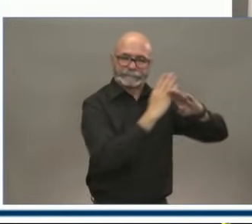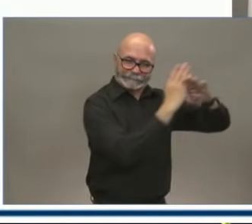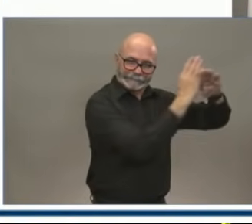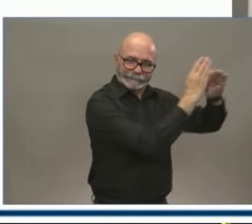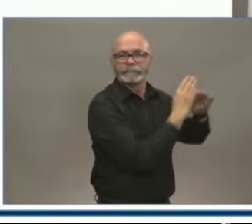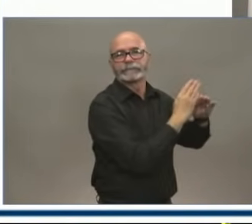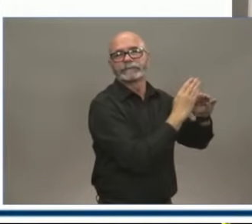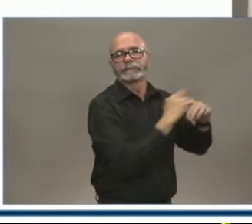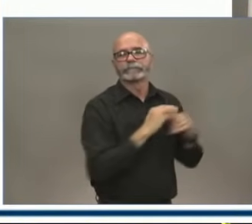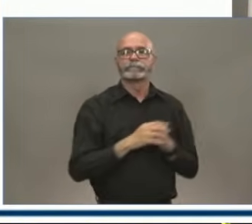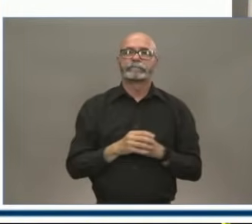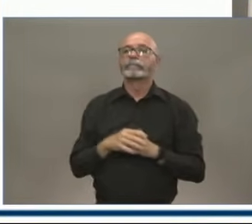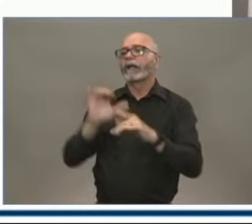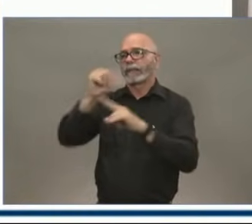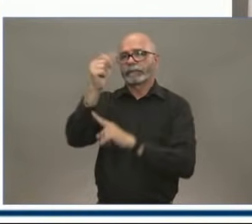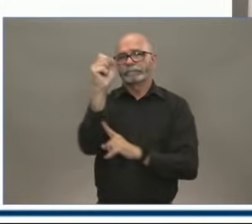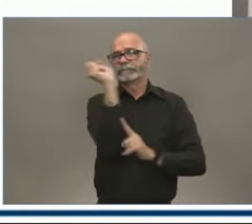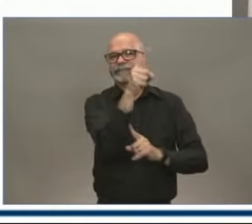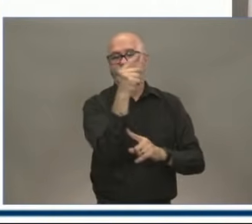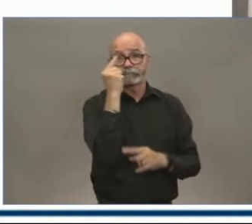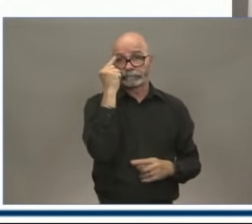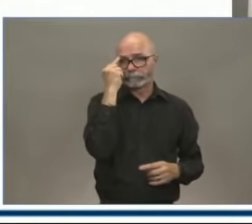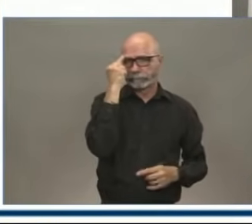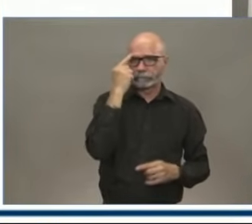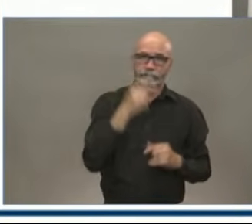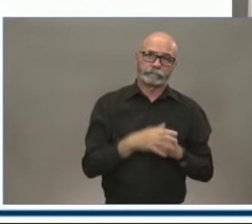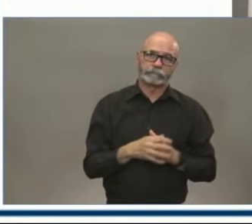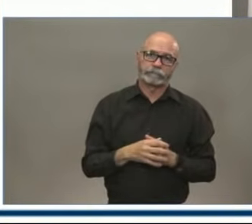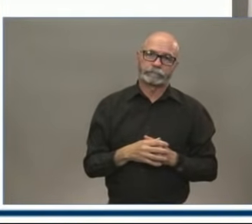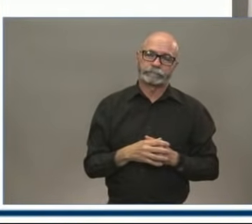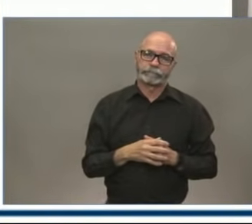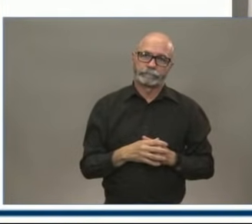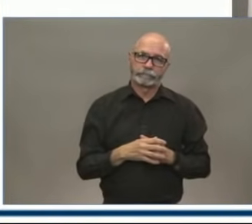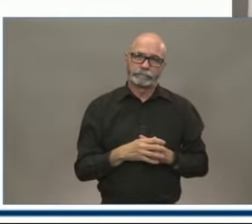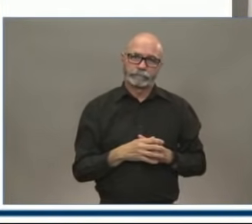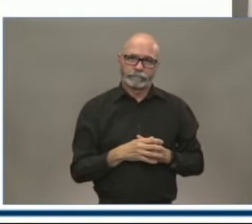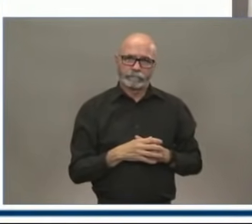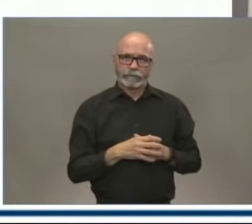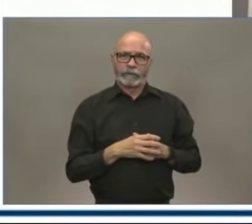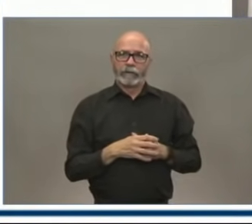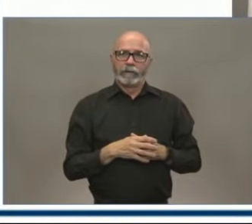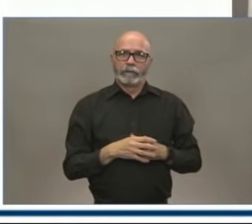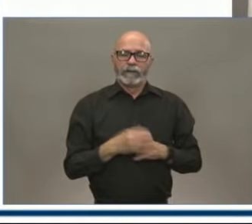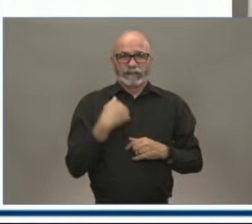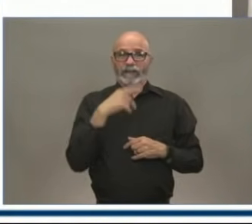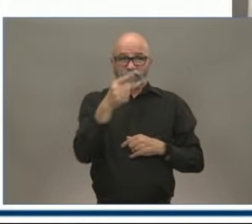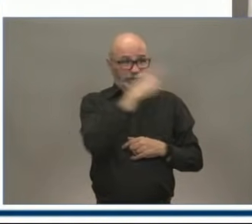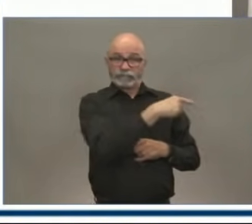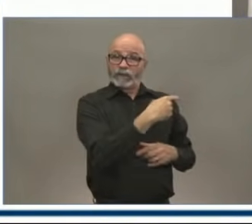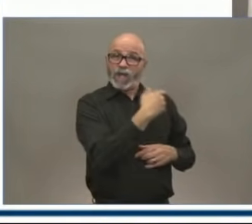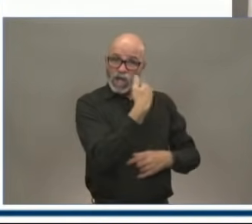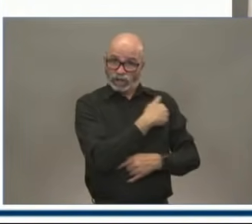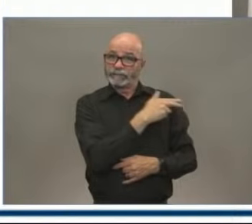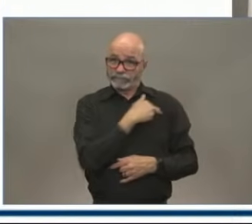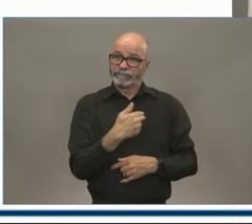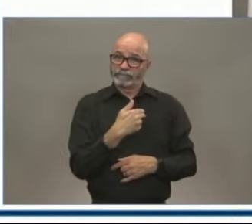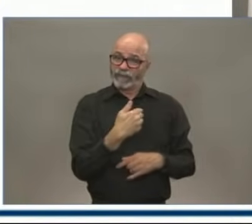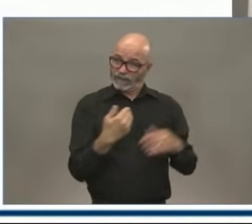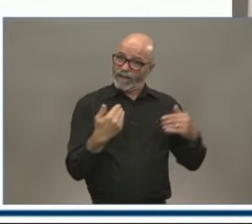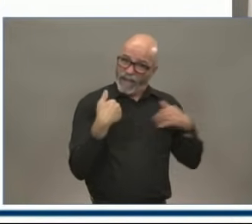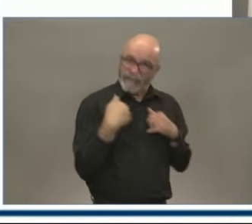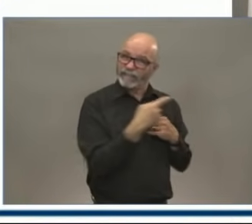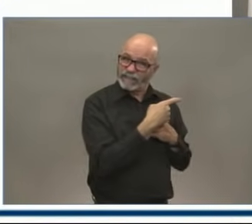it actually is a follow-up related to hospitals. It's just amazing how we're at almost 150 active cases and nobody's